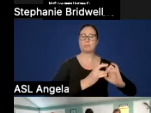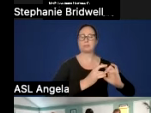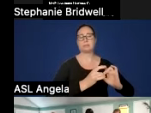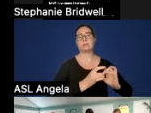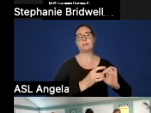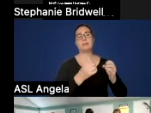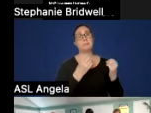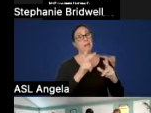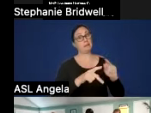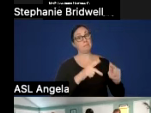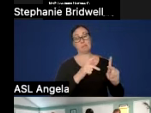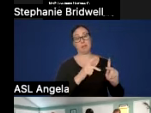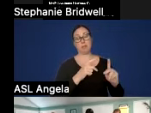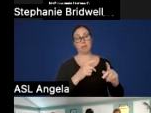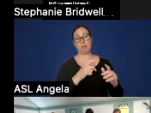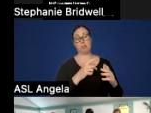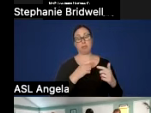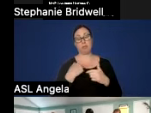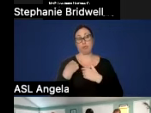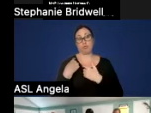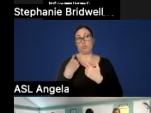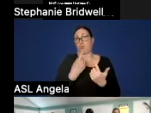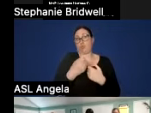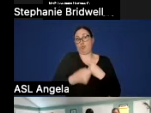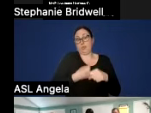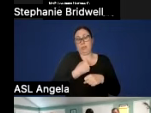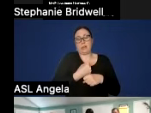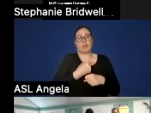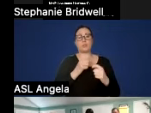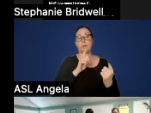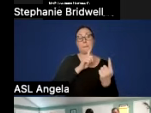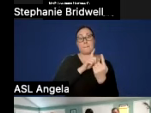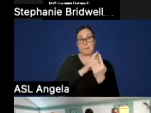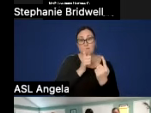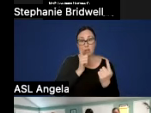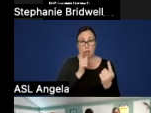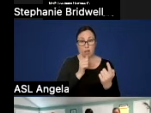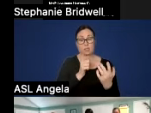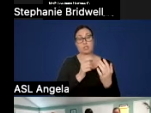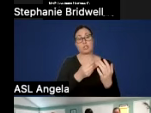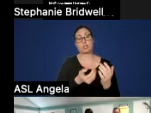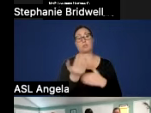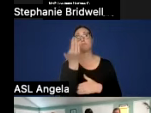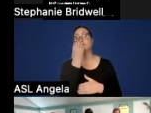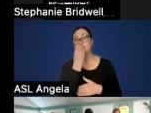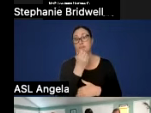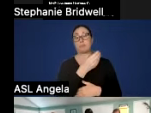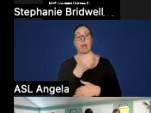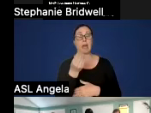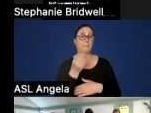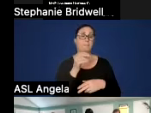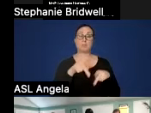over lunch, or met, you know, in spaces where they could just have that time together, just as people getting to know each